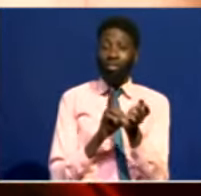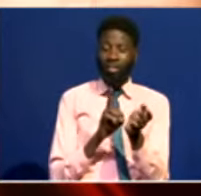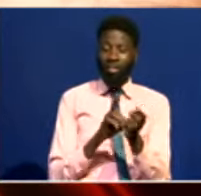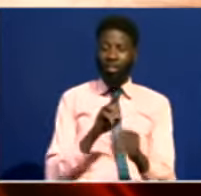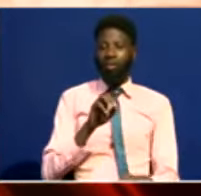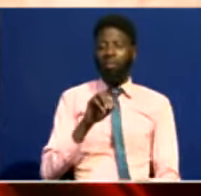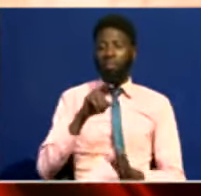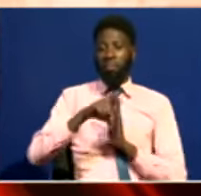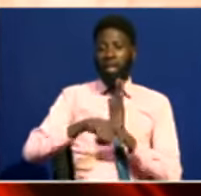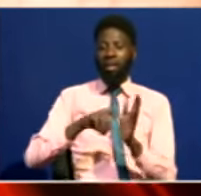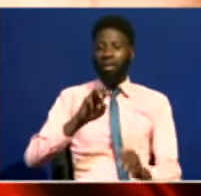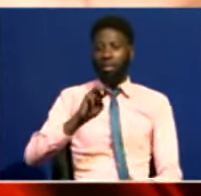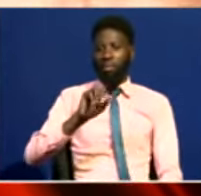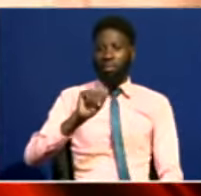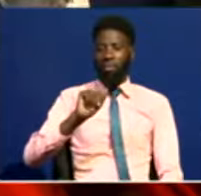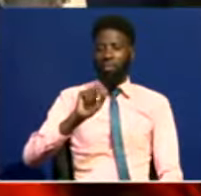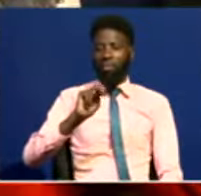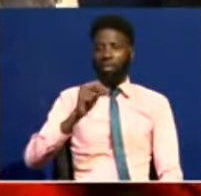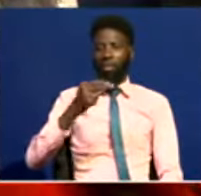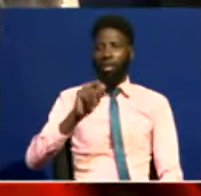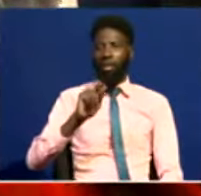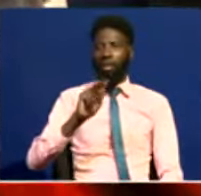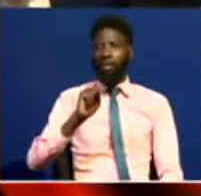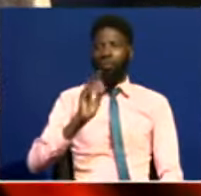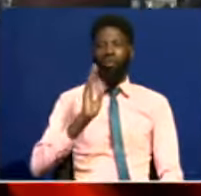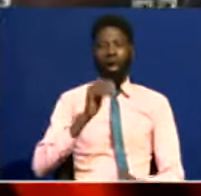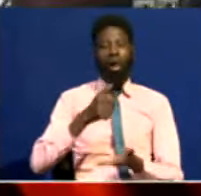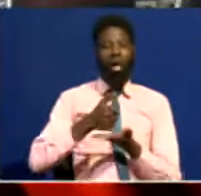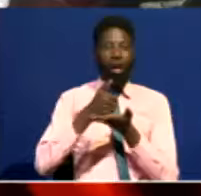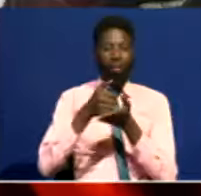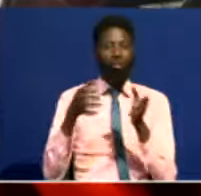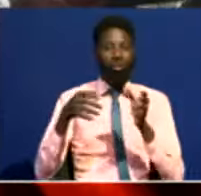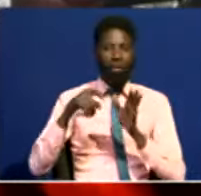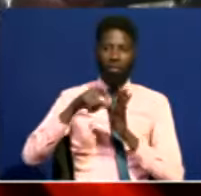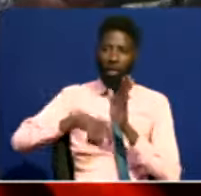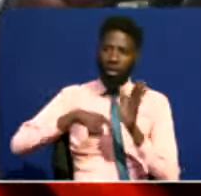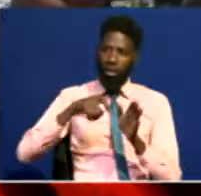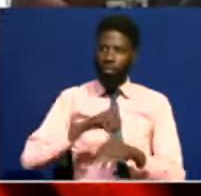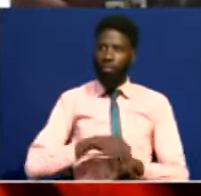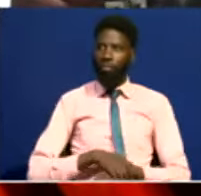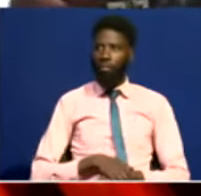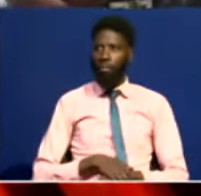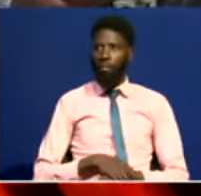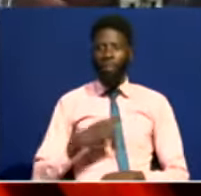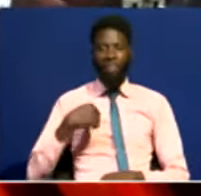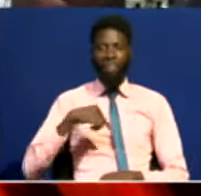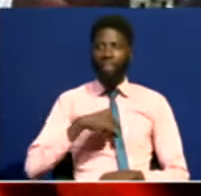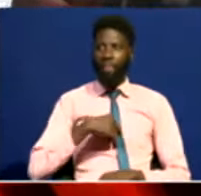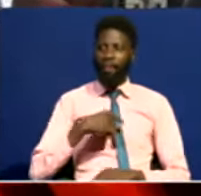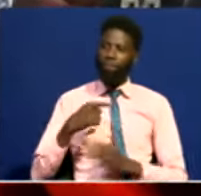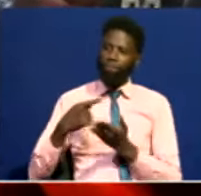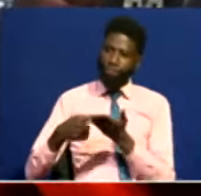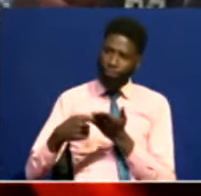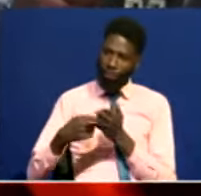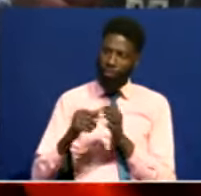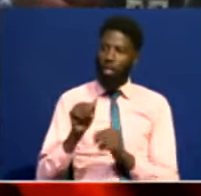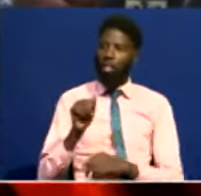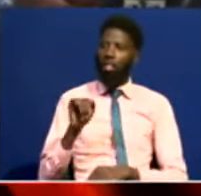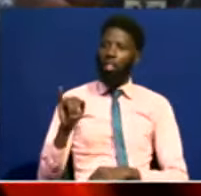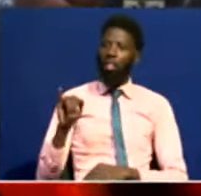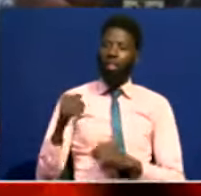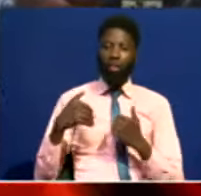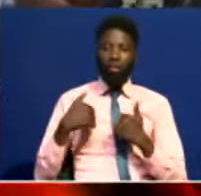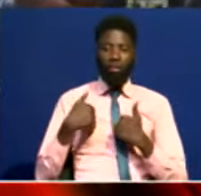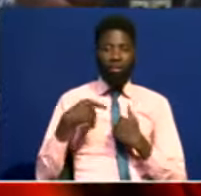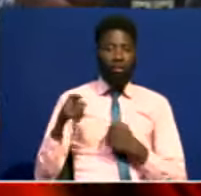to bring expert guidance to the fingertips of miners. Basically, is a conversation robot. So what it does